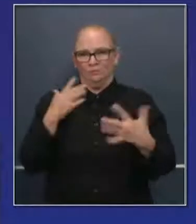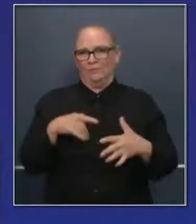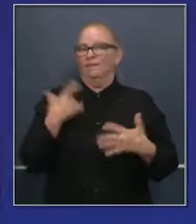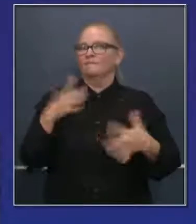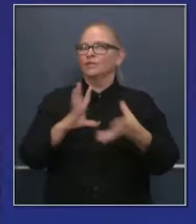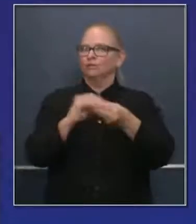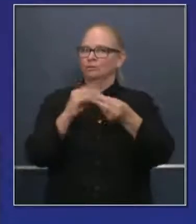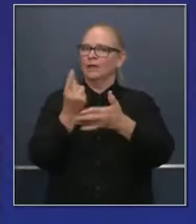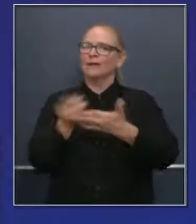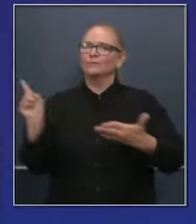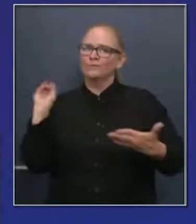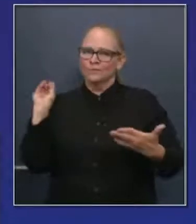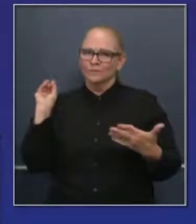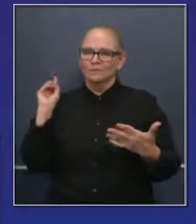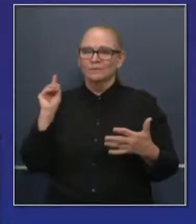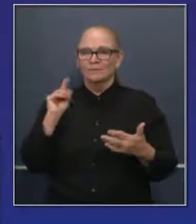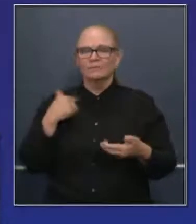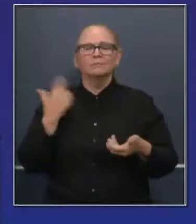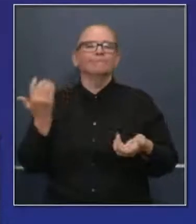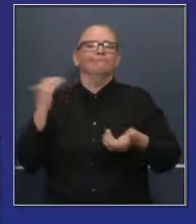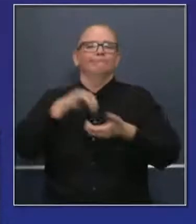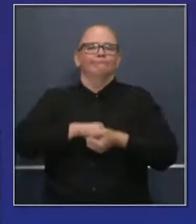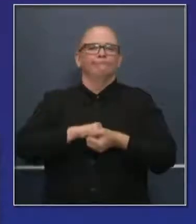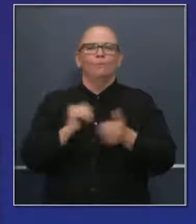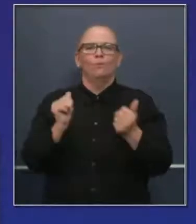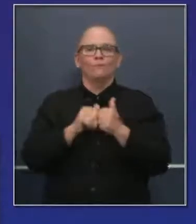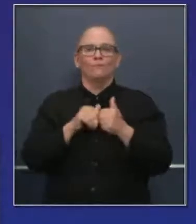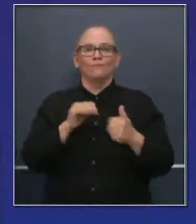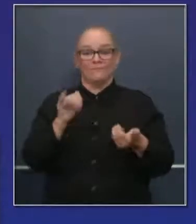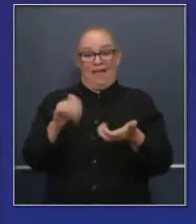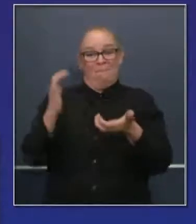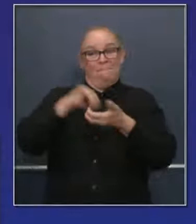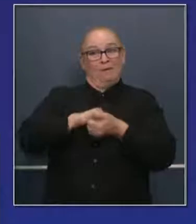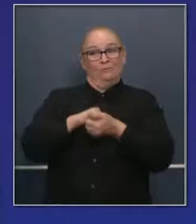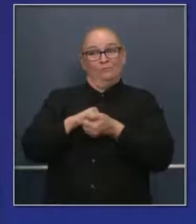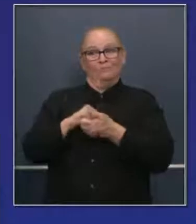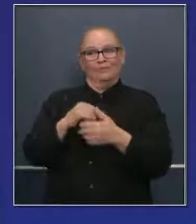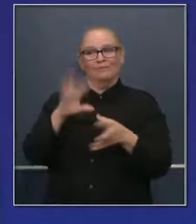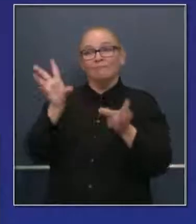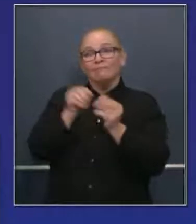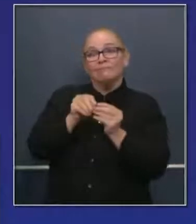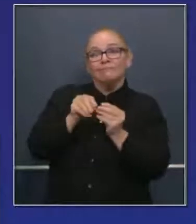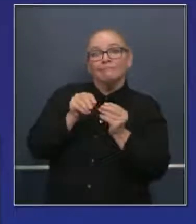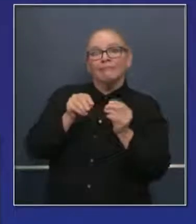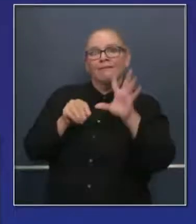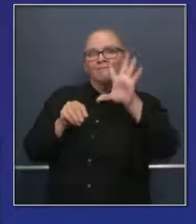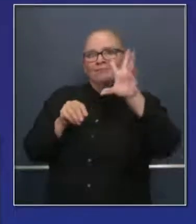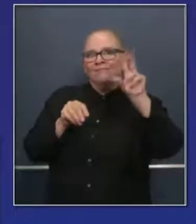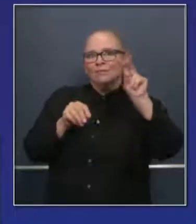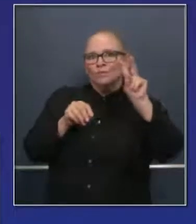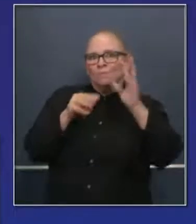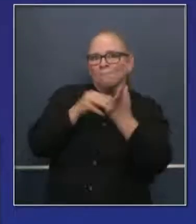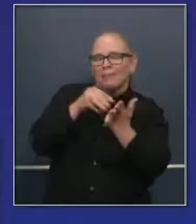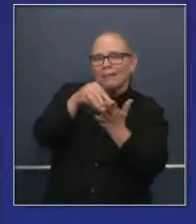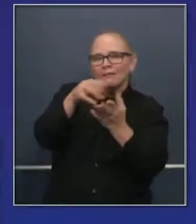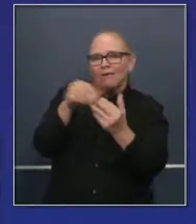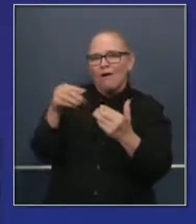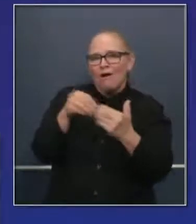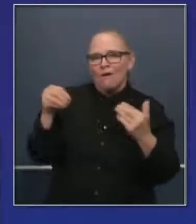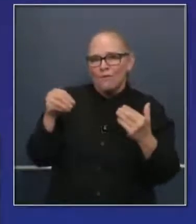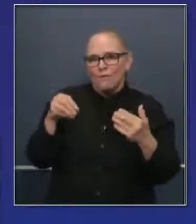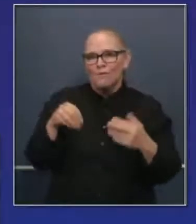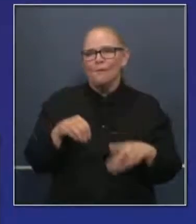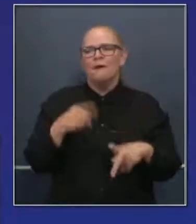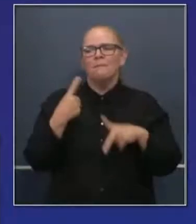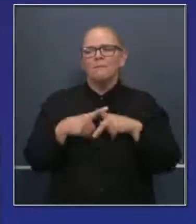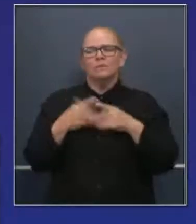that partnership to include $52 million of new resources for disease investigation, for